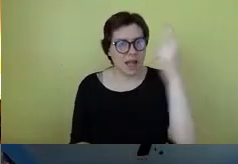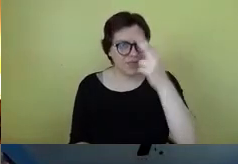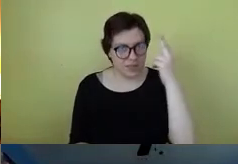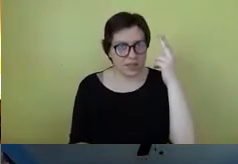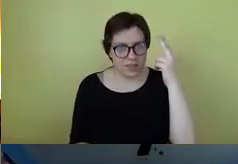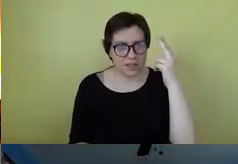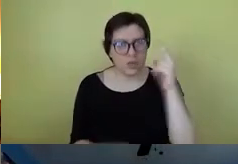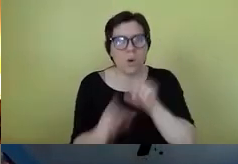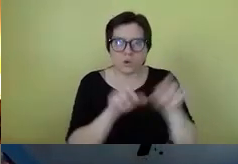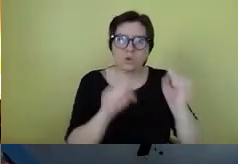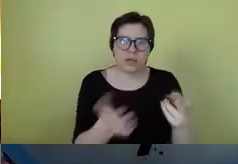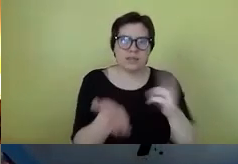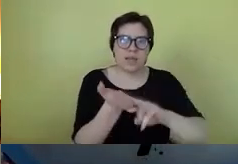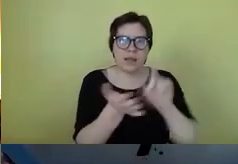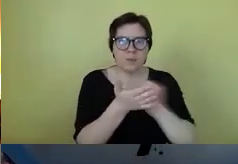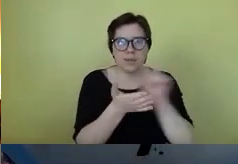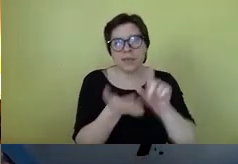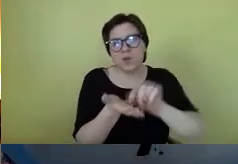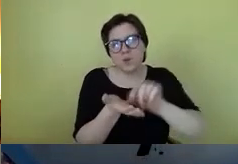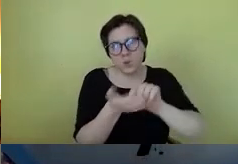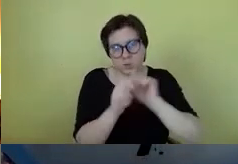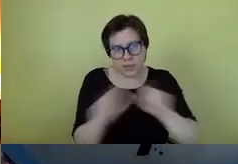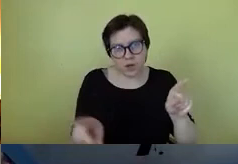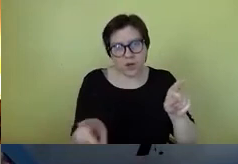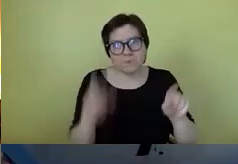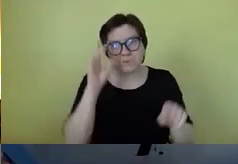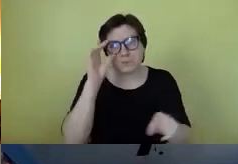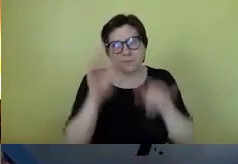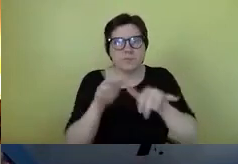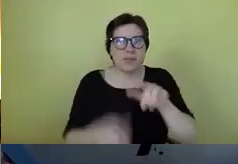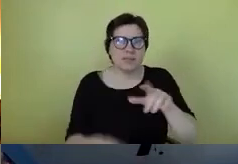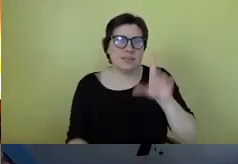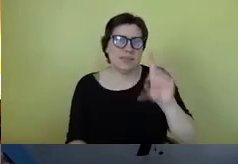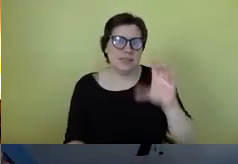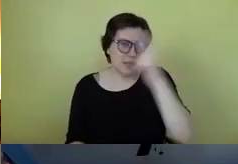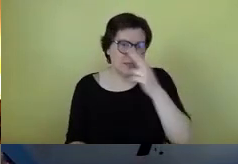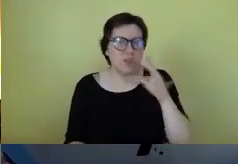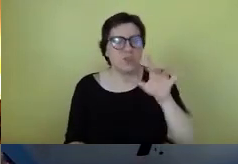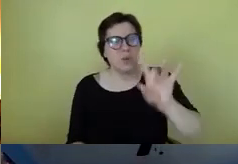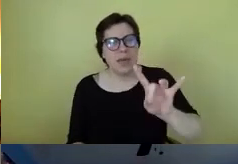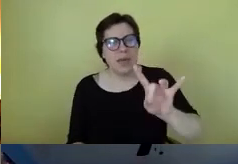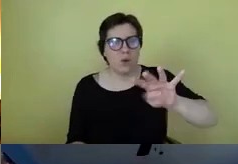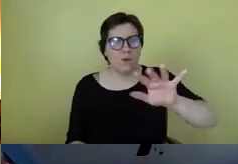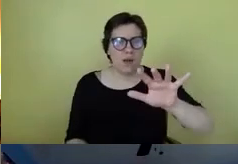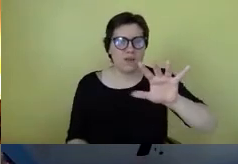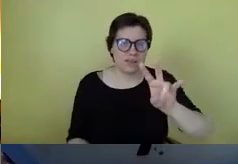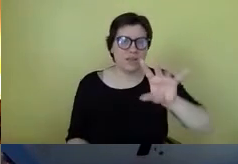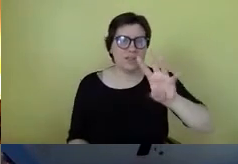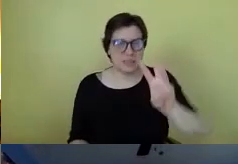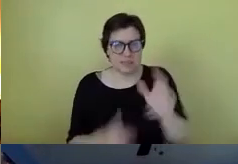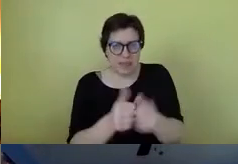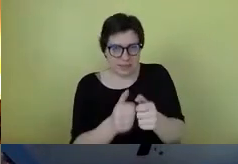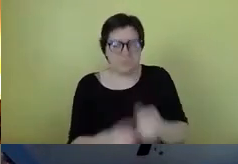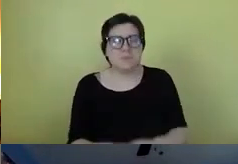newsletter by texting DC Catholic to 84576. Before we close our time together, Archbishop,